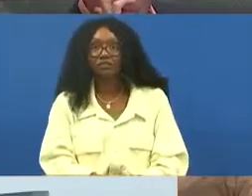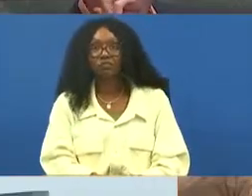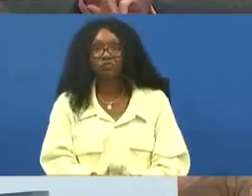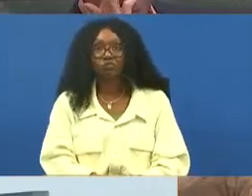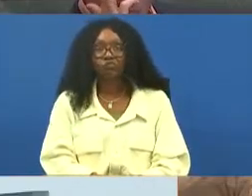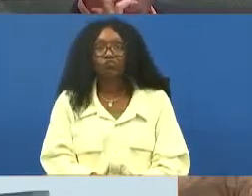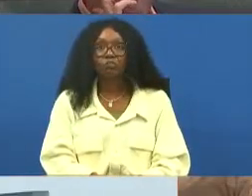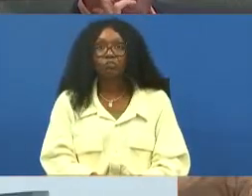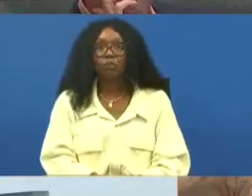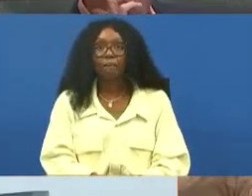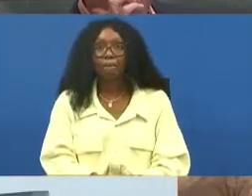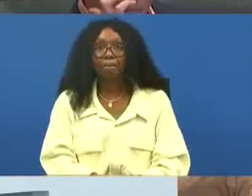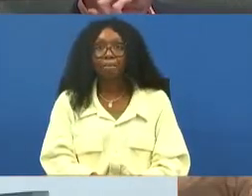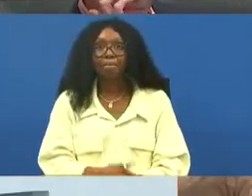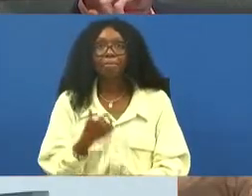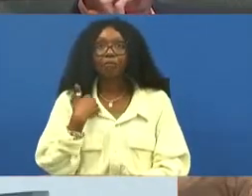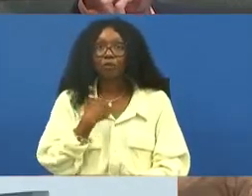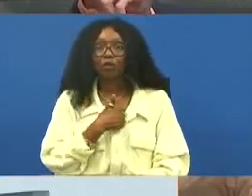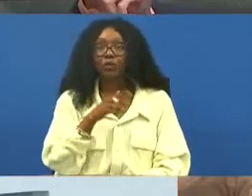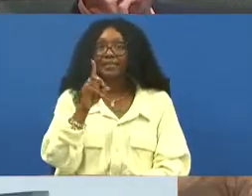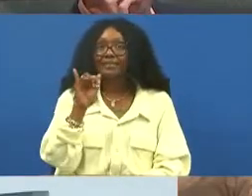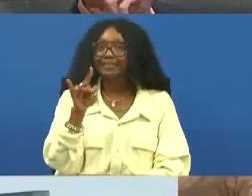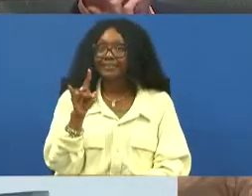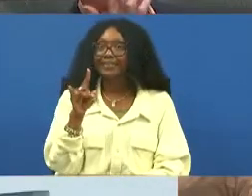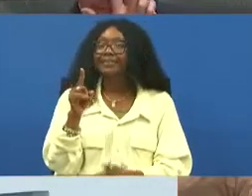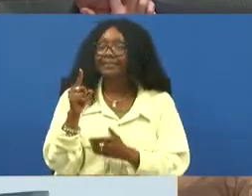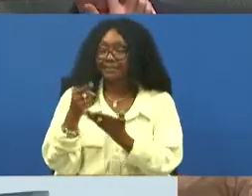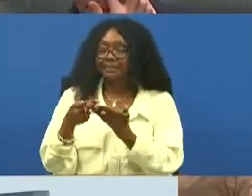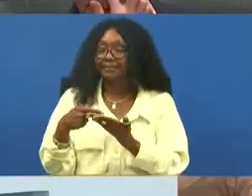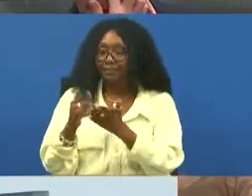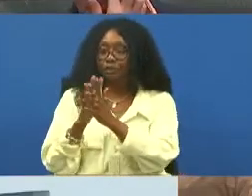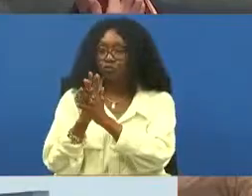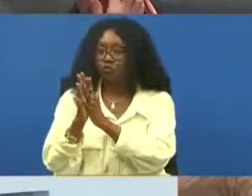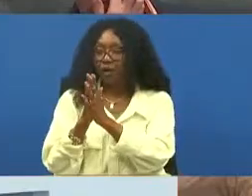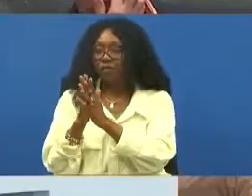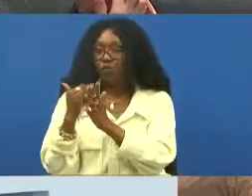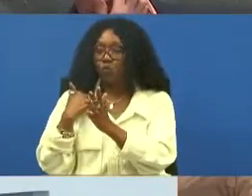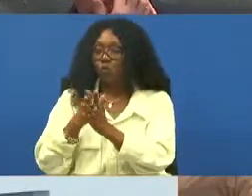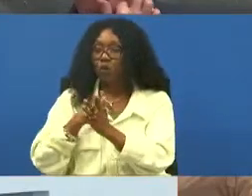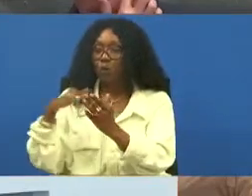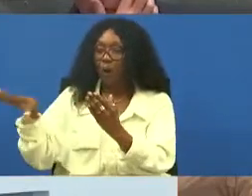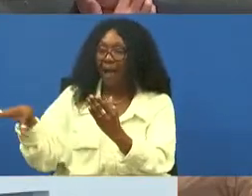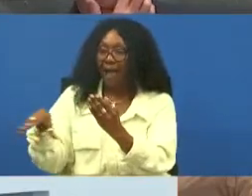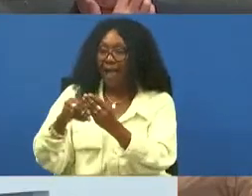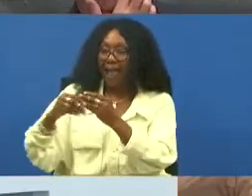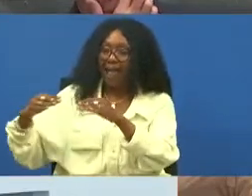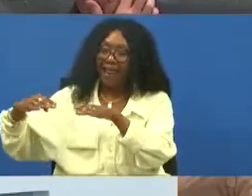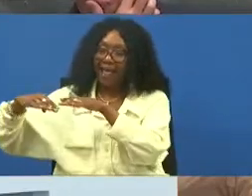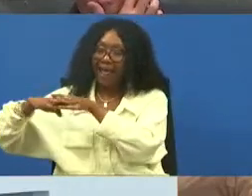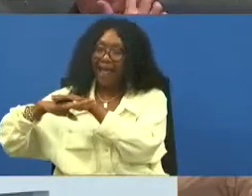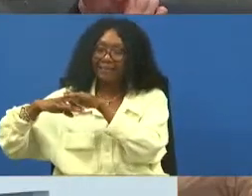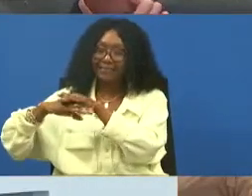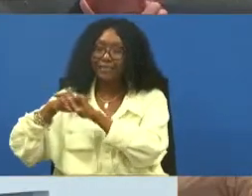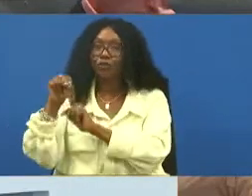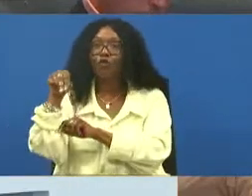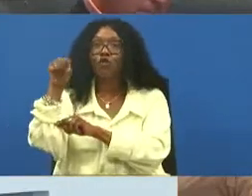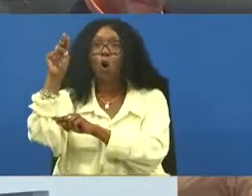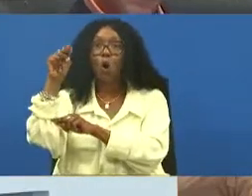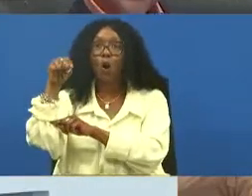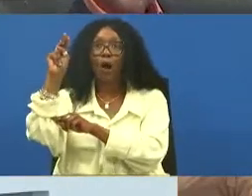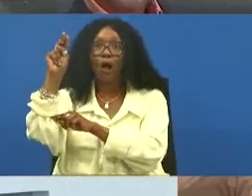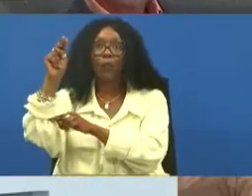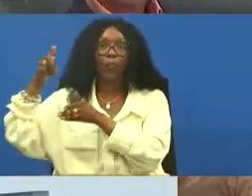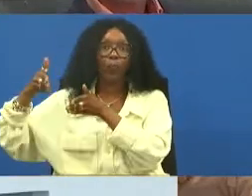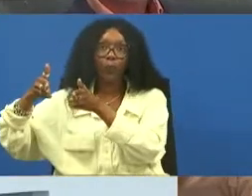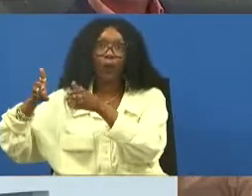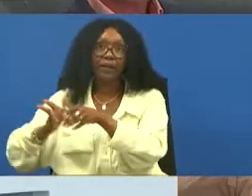We've kind of talked again with the traffic. This would provide an additional access to the subdivision to our north. We feel that it would